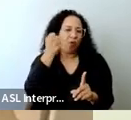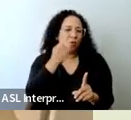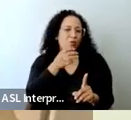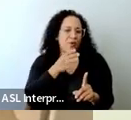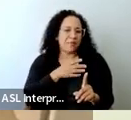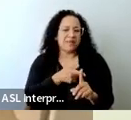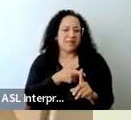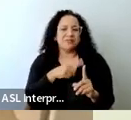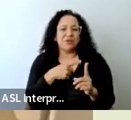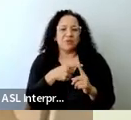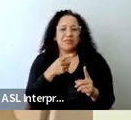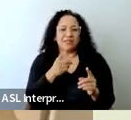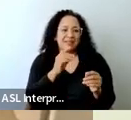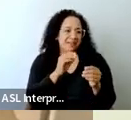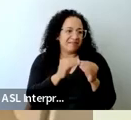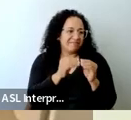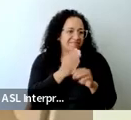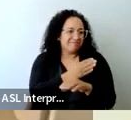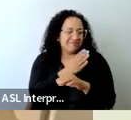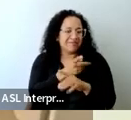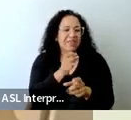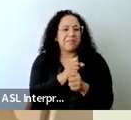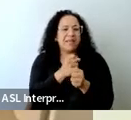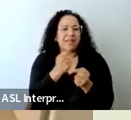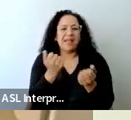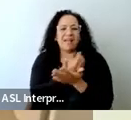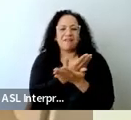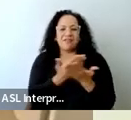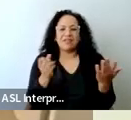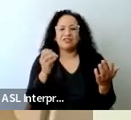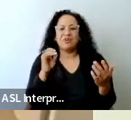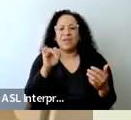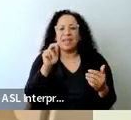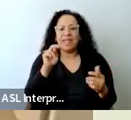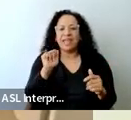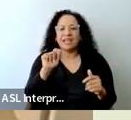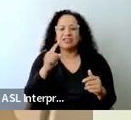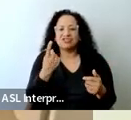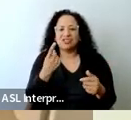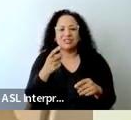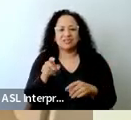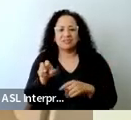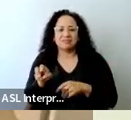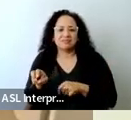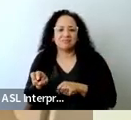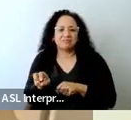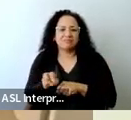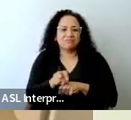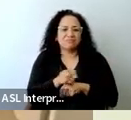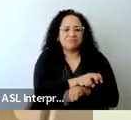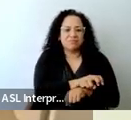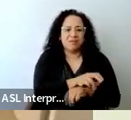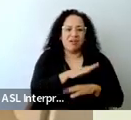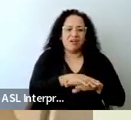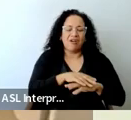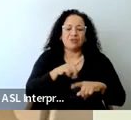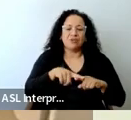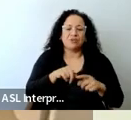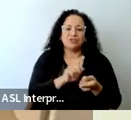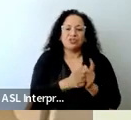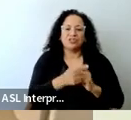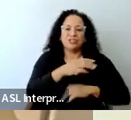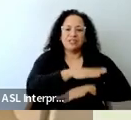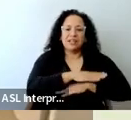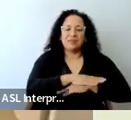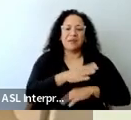so when they were retrofitting, they made everything so that Ian can just slide onto the changing table and